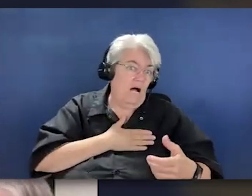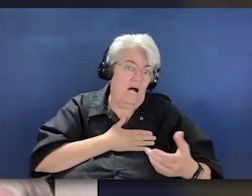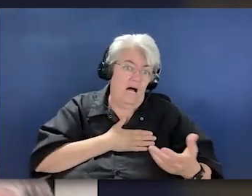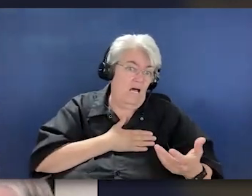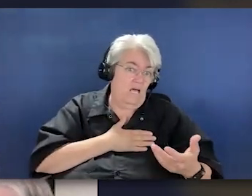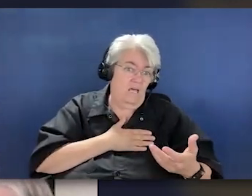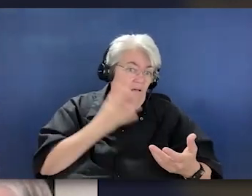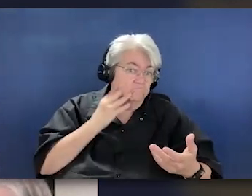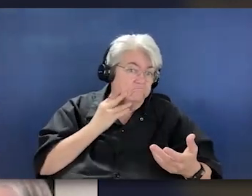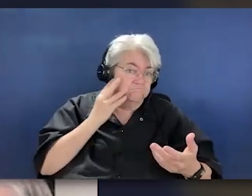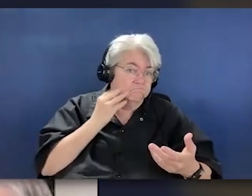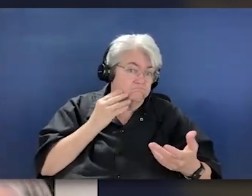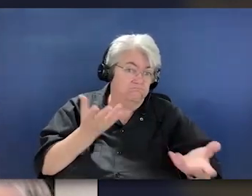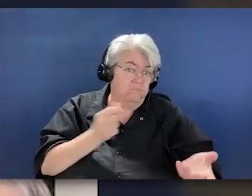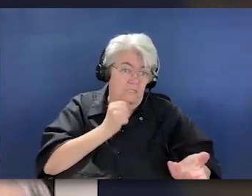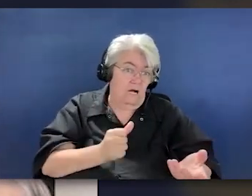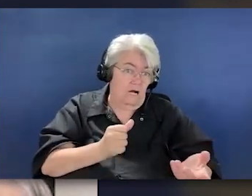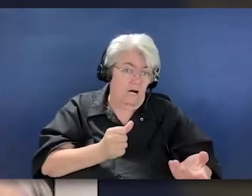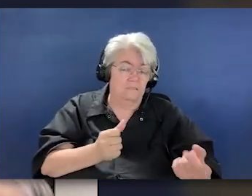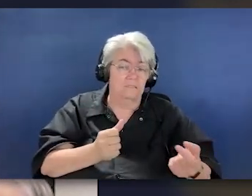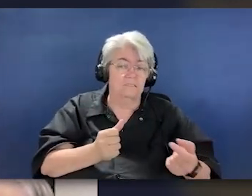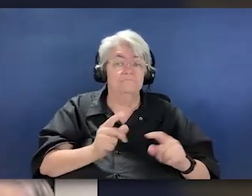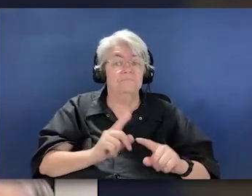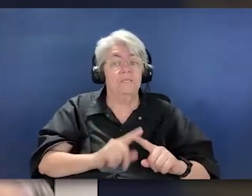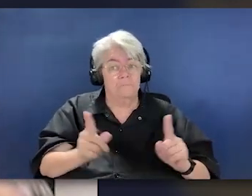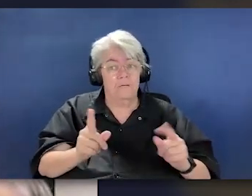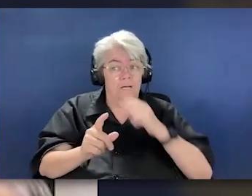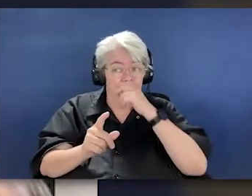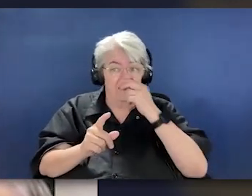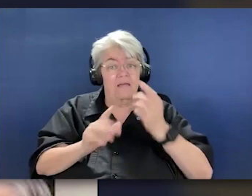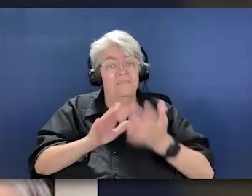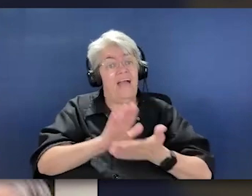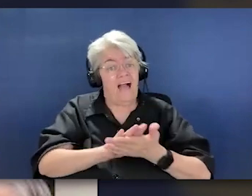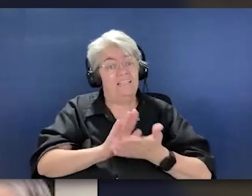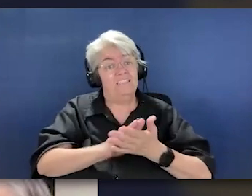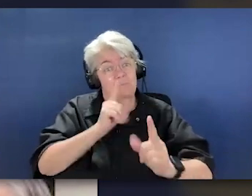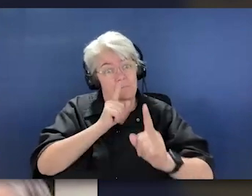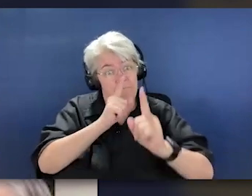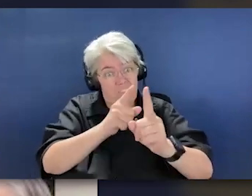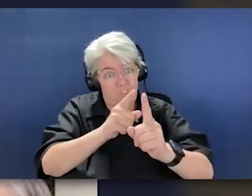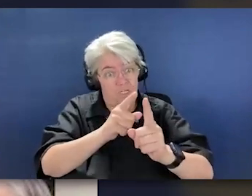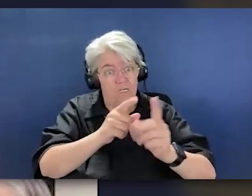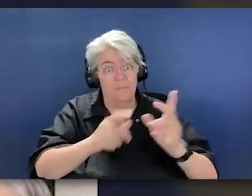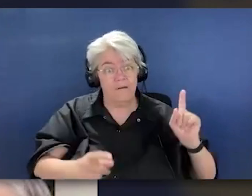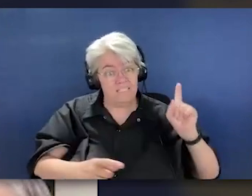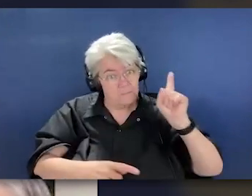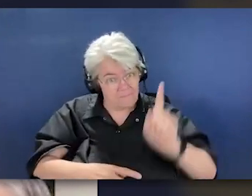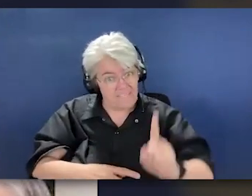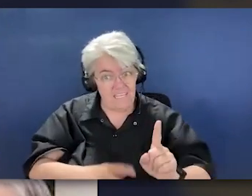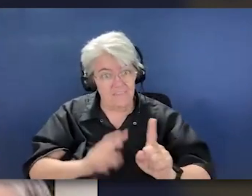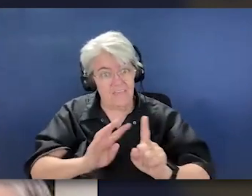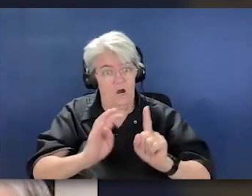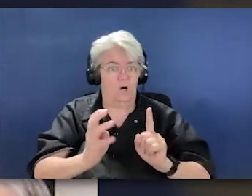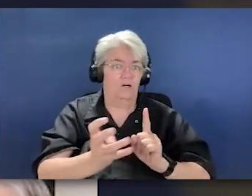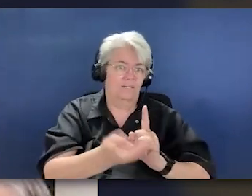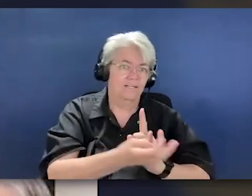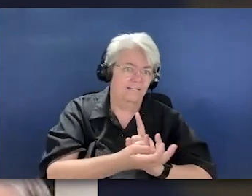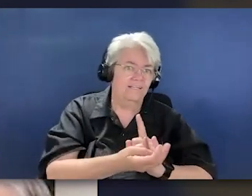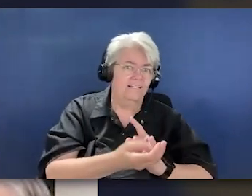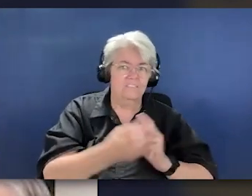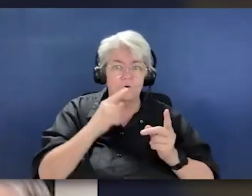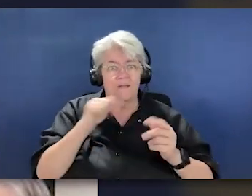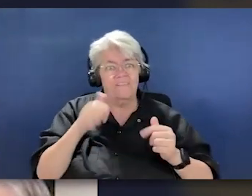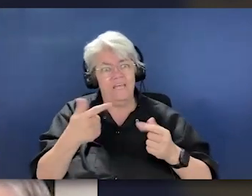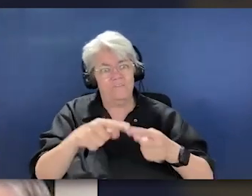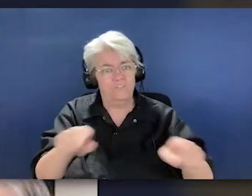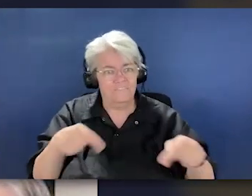of expertise, but I think it's really important that the academic mission of the university be at the table when we're looking at guidelines around information security, just as all these